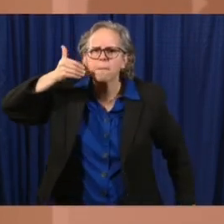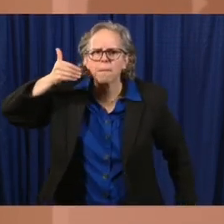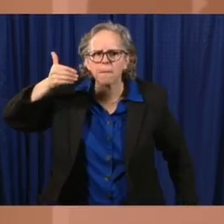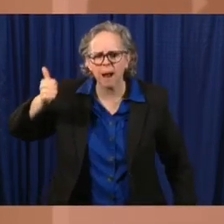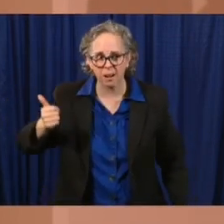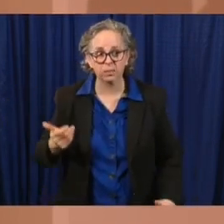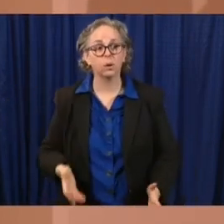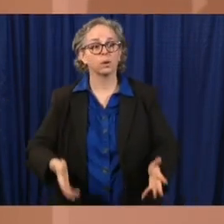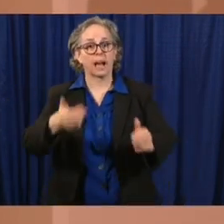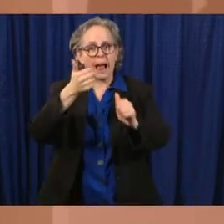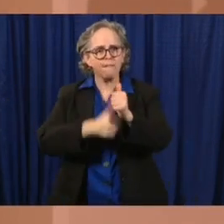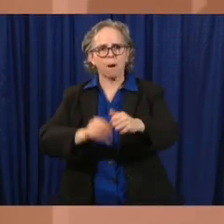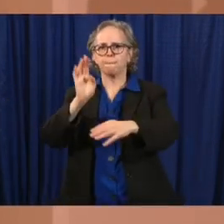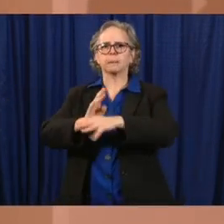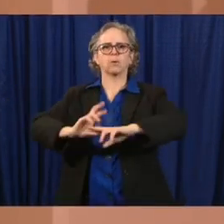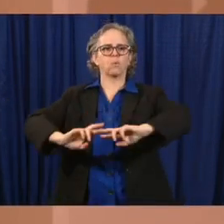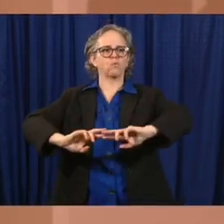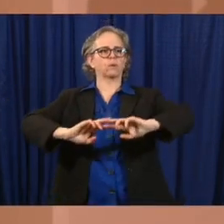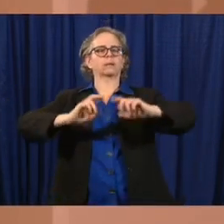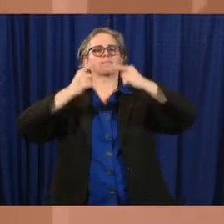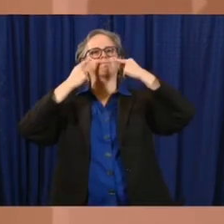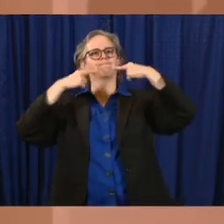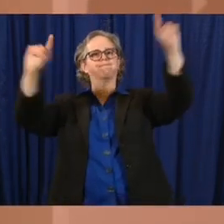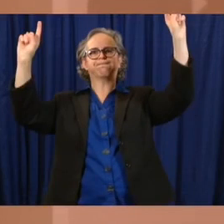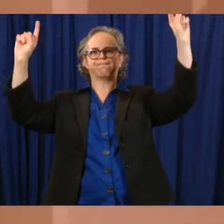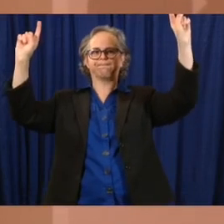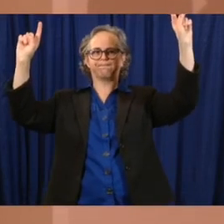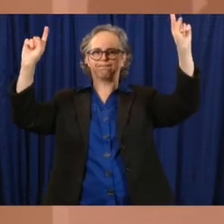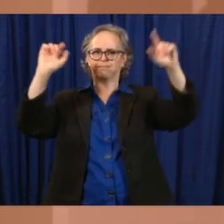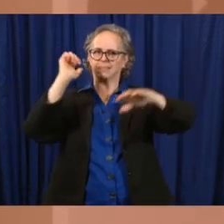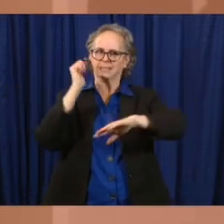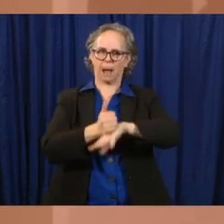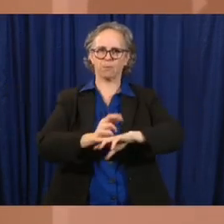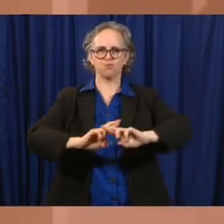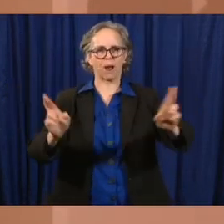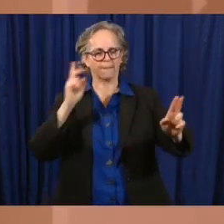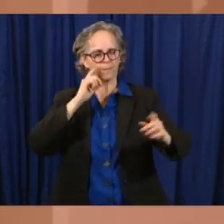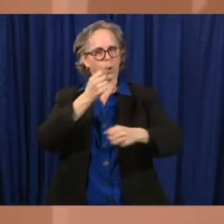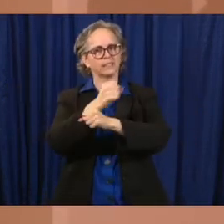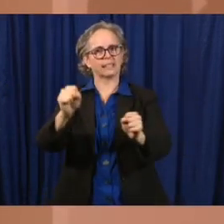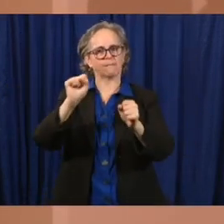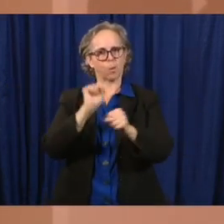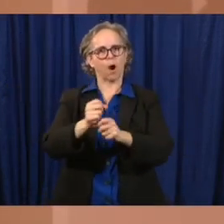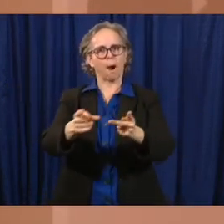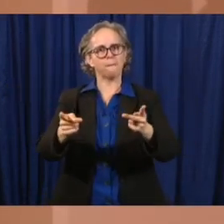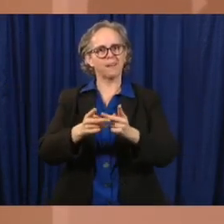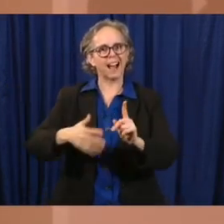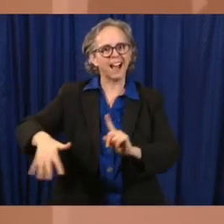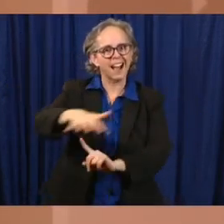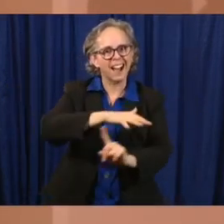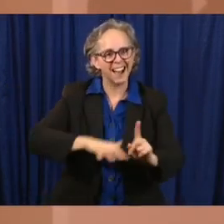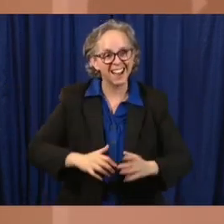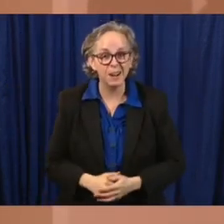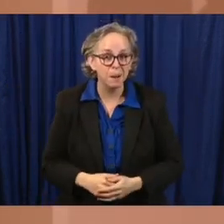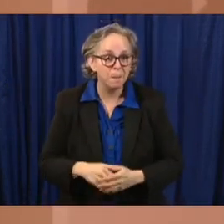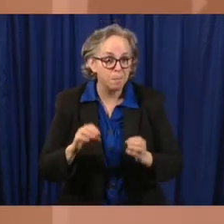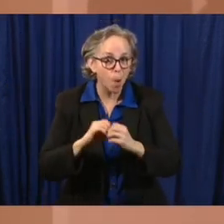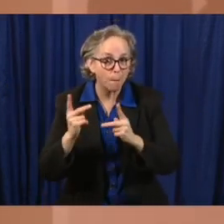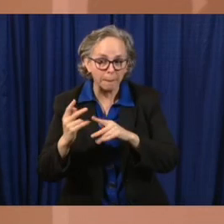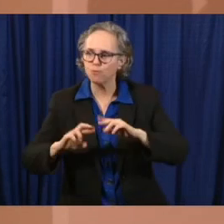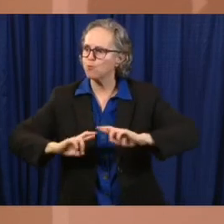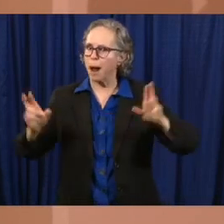we find ourselves in a position that more folks can resume their normal activities. But again, always